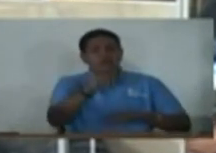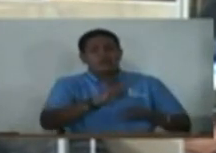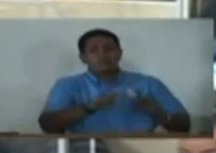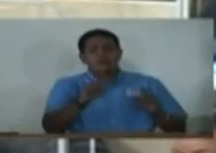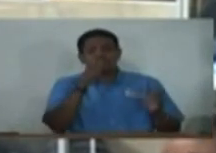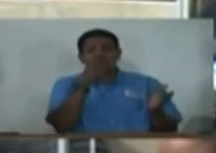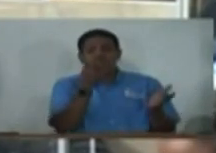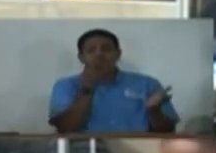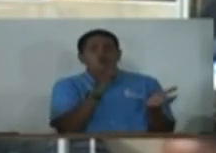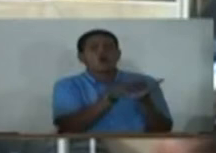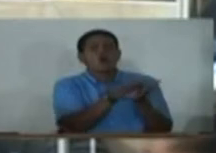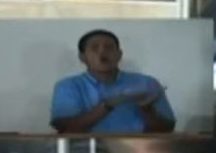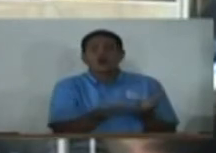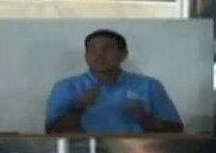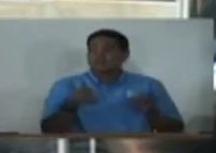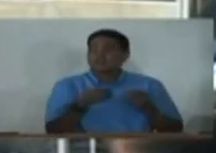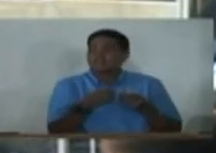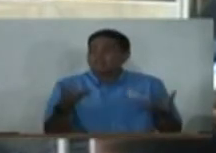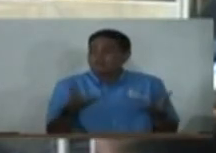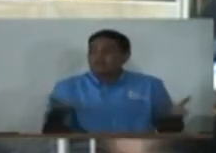population. Yes.